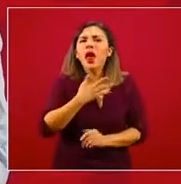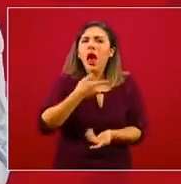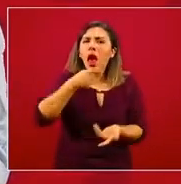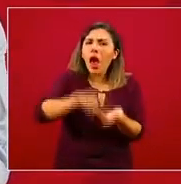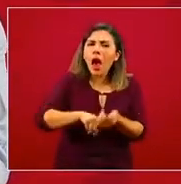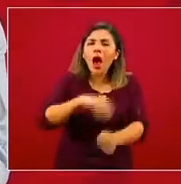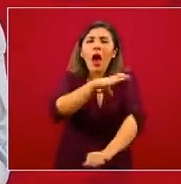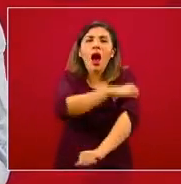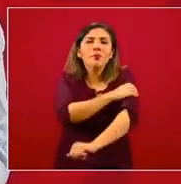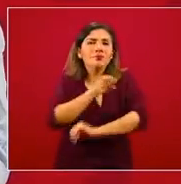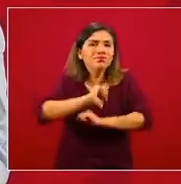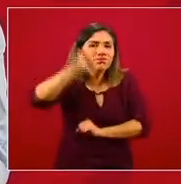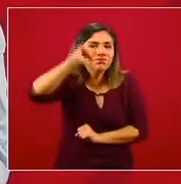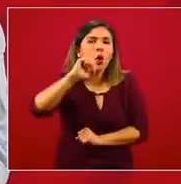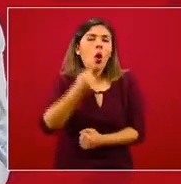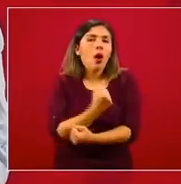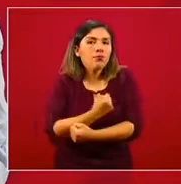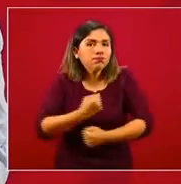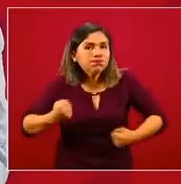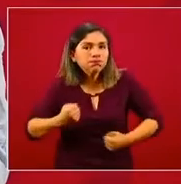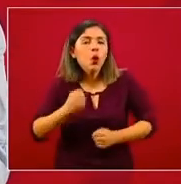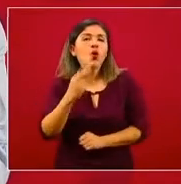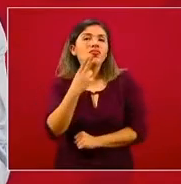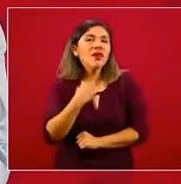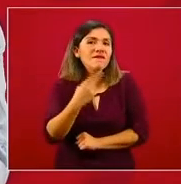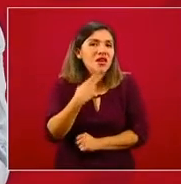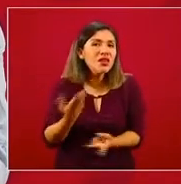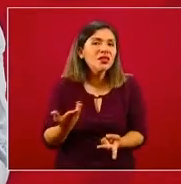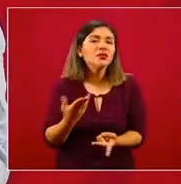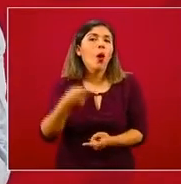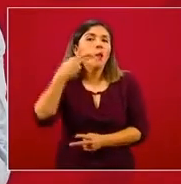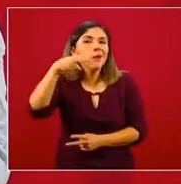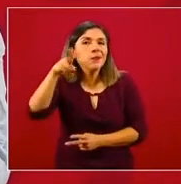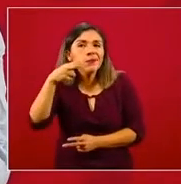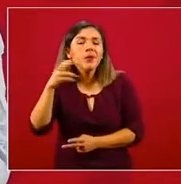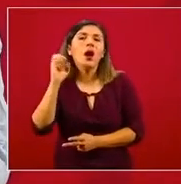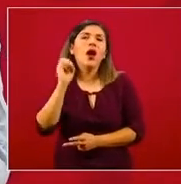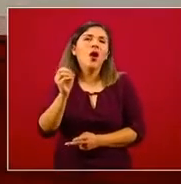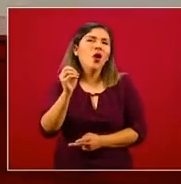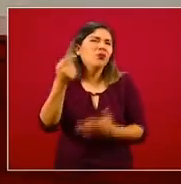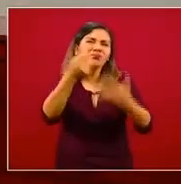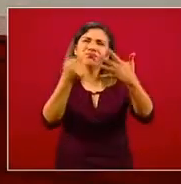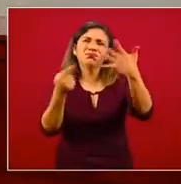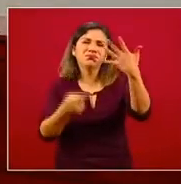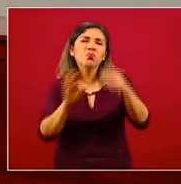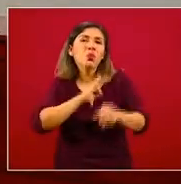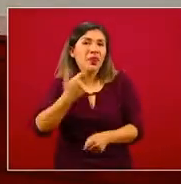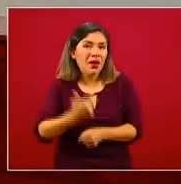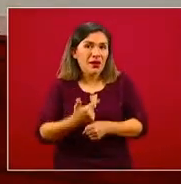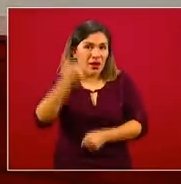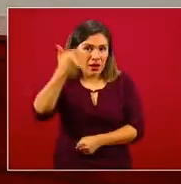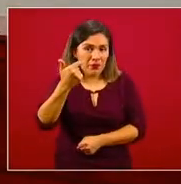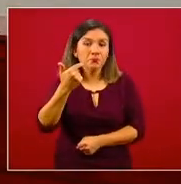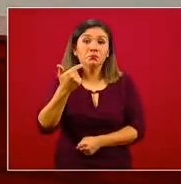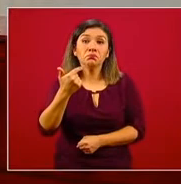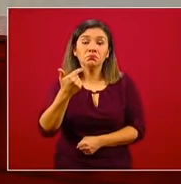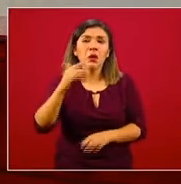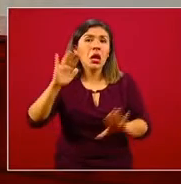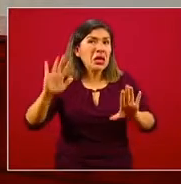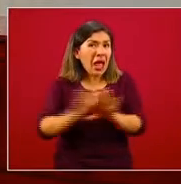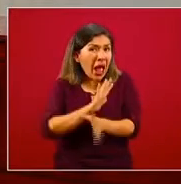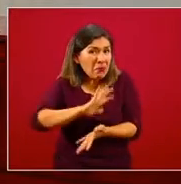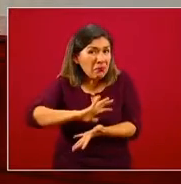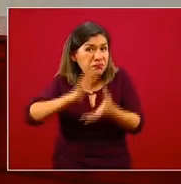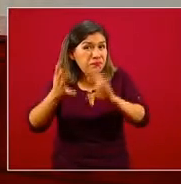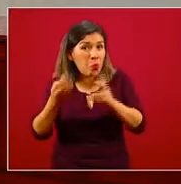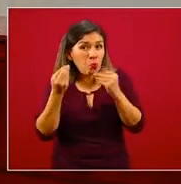who unfortunately hipertensión, died. Who of obesidad, them had diabetes, hypertension, tabaquismo obesity, y otras diabetes, condiciones de riesgo. smoking, Ha well, cambiado muy poco a who lo